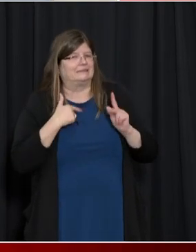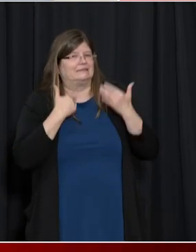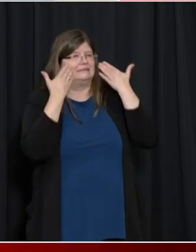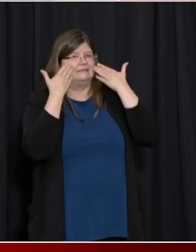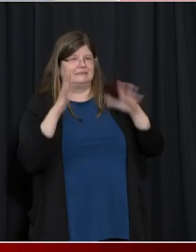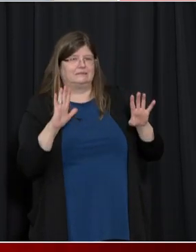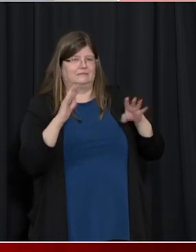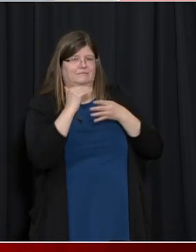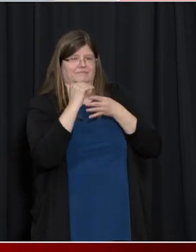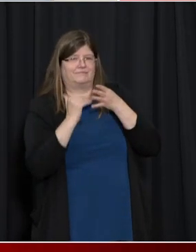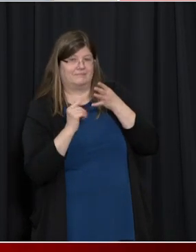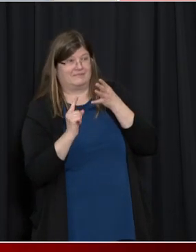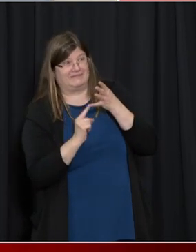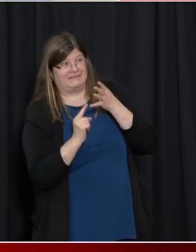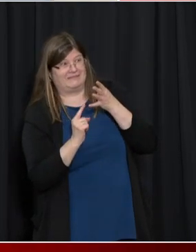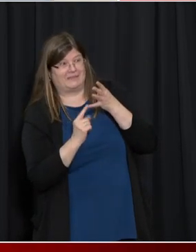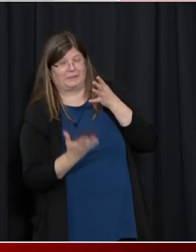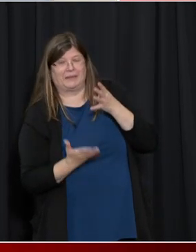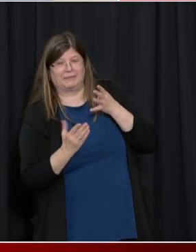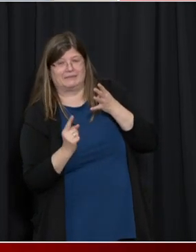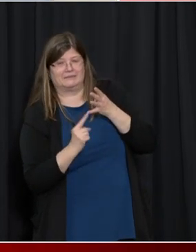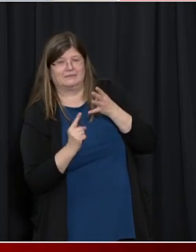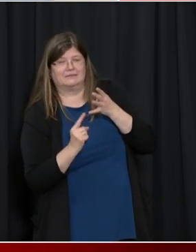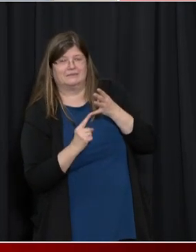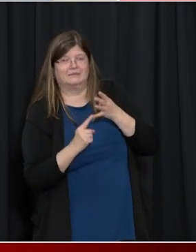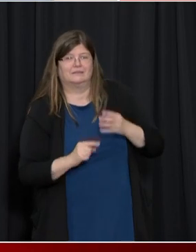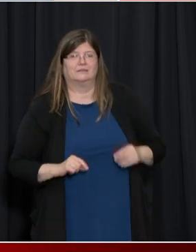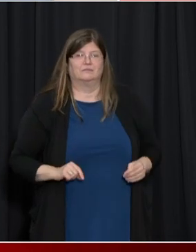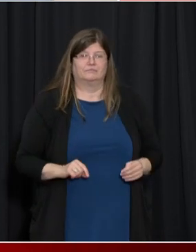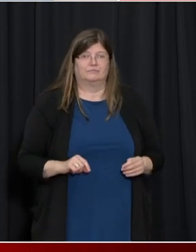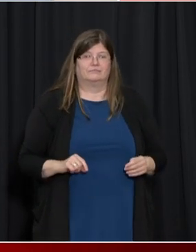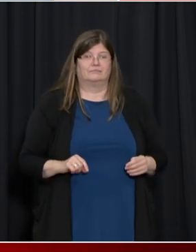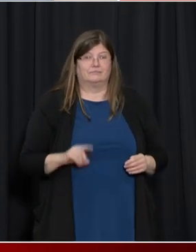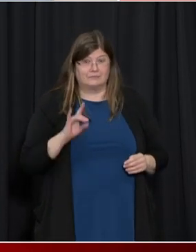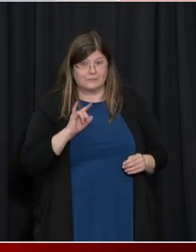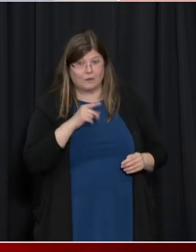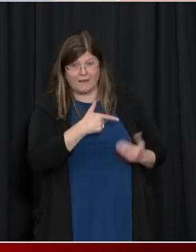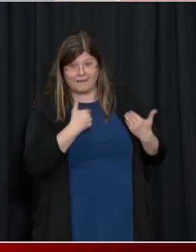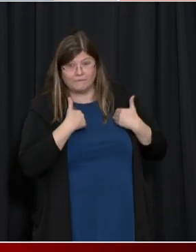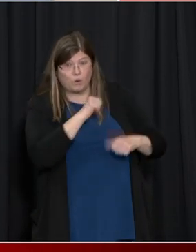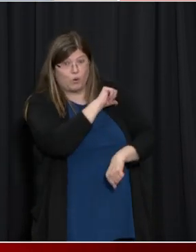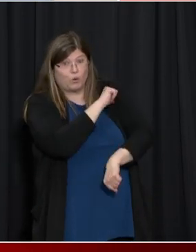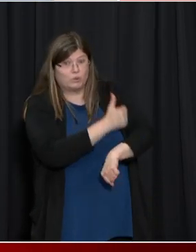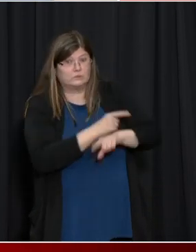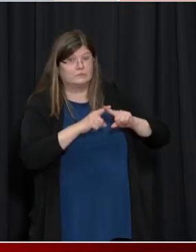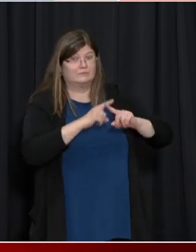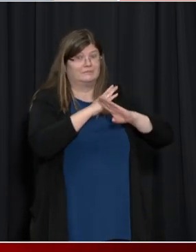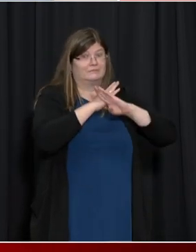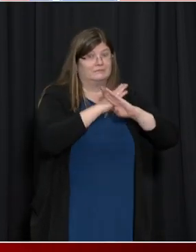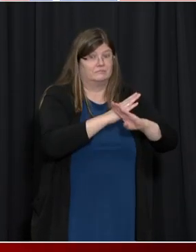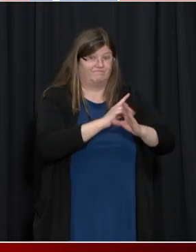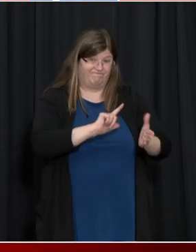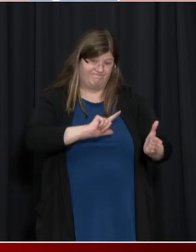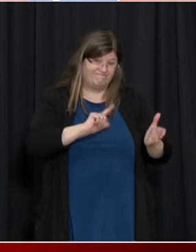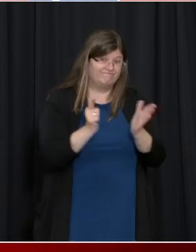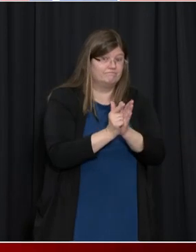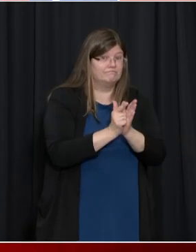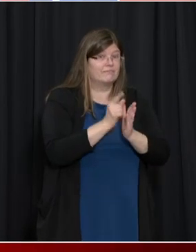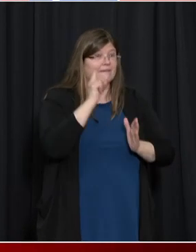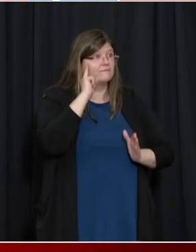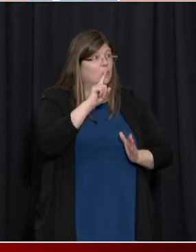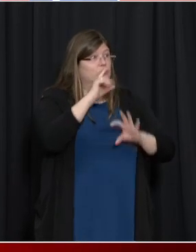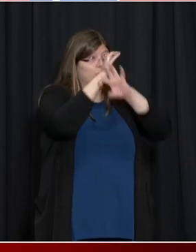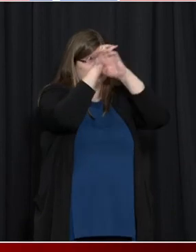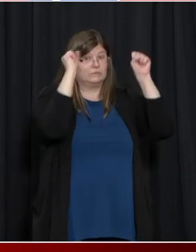And do you have authority? Do you have authority to bar mass gatherings for a presidential inauguration? I